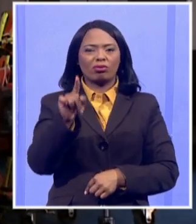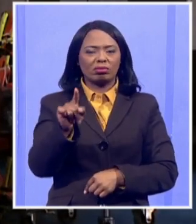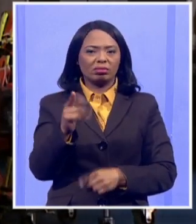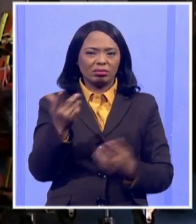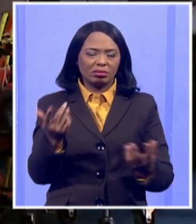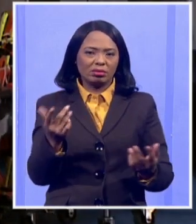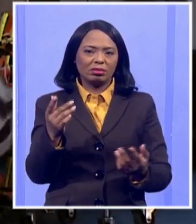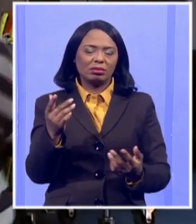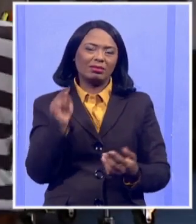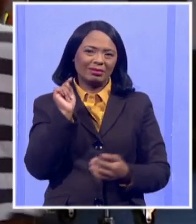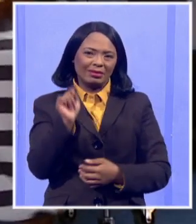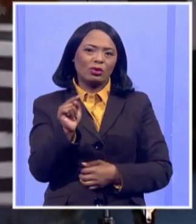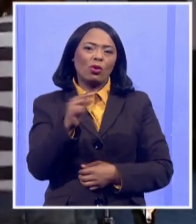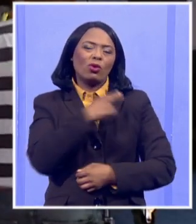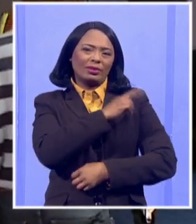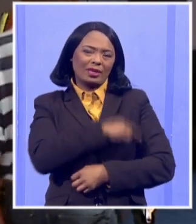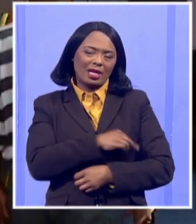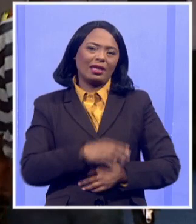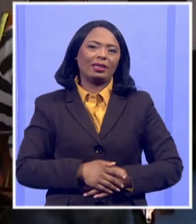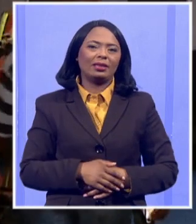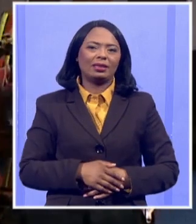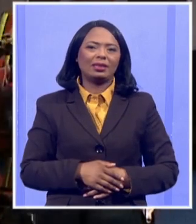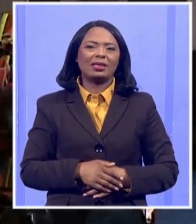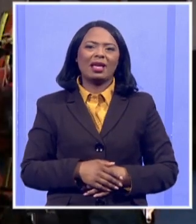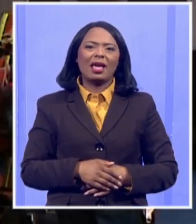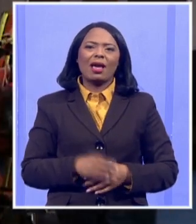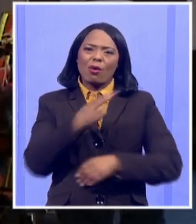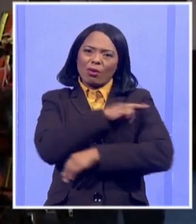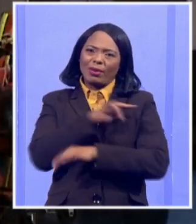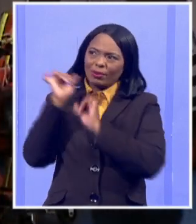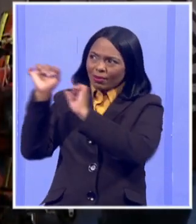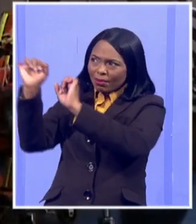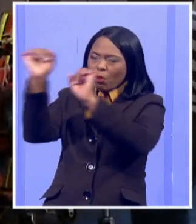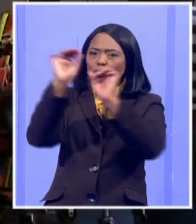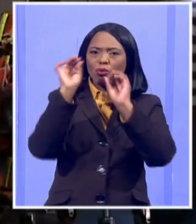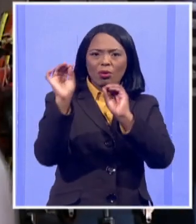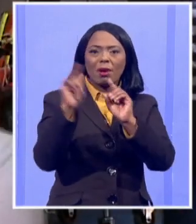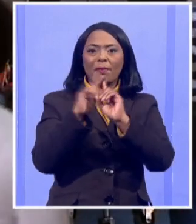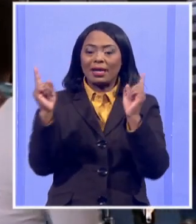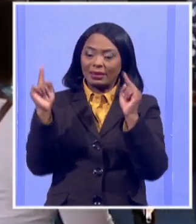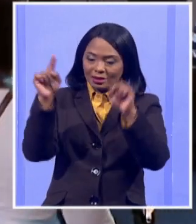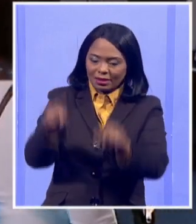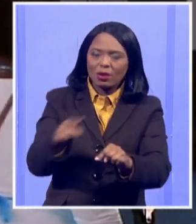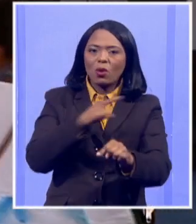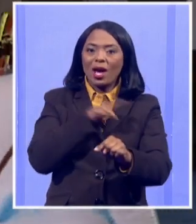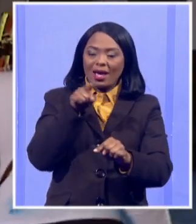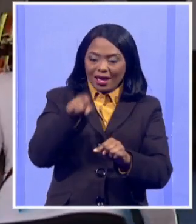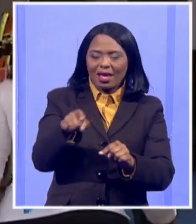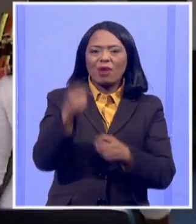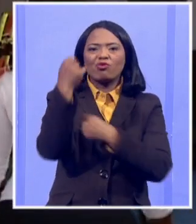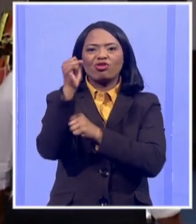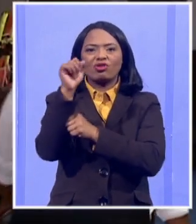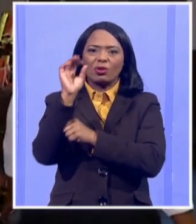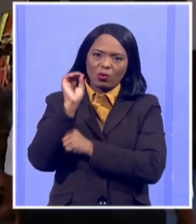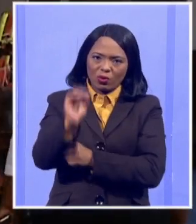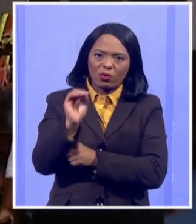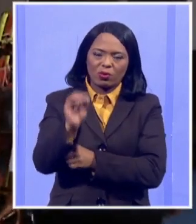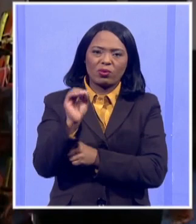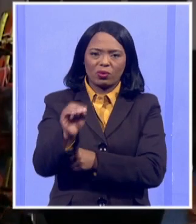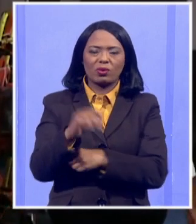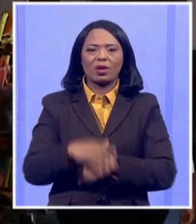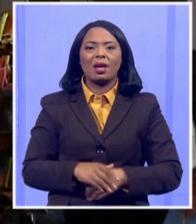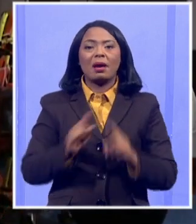facilities again. There are machines being in the hospital at the SABC that are